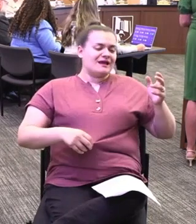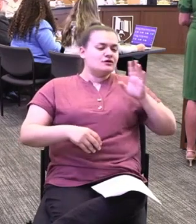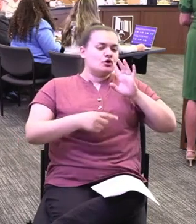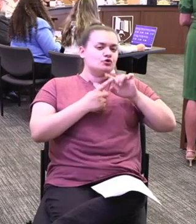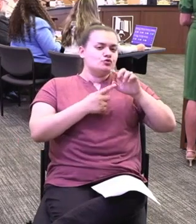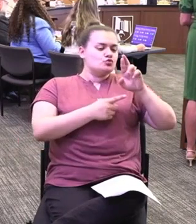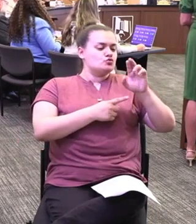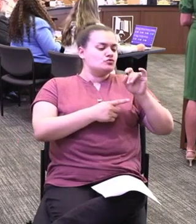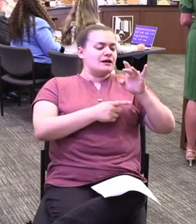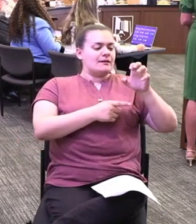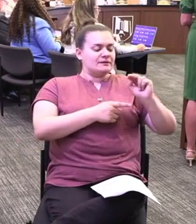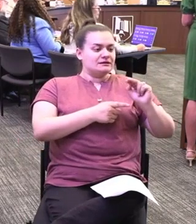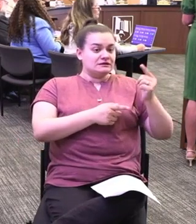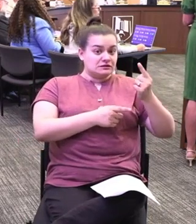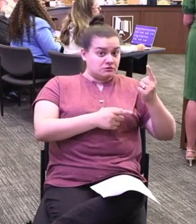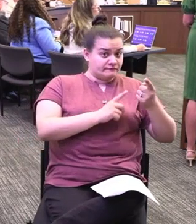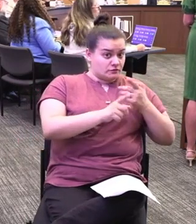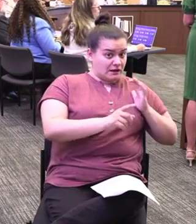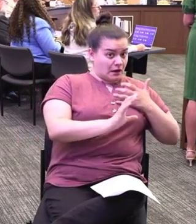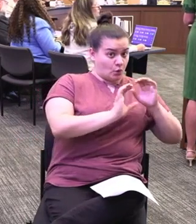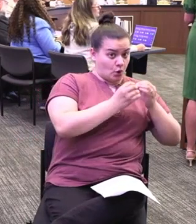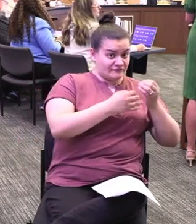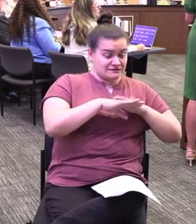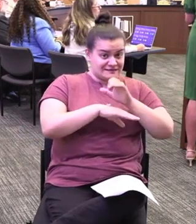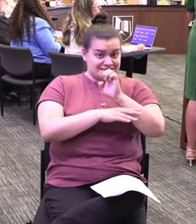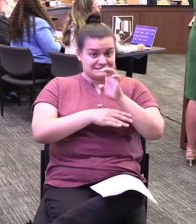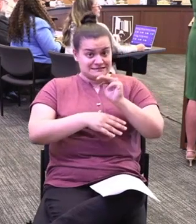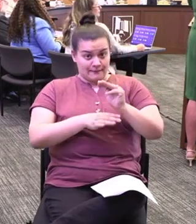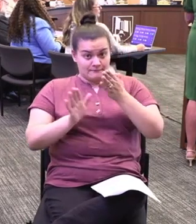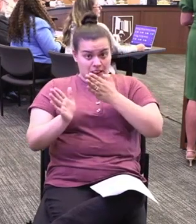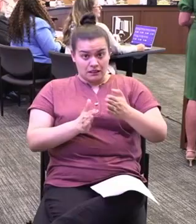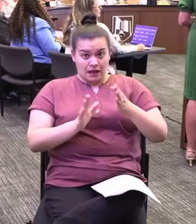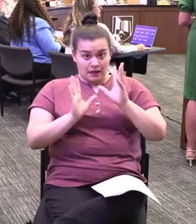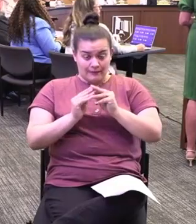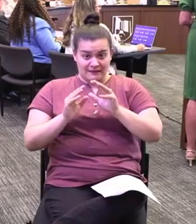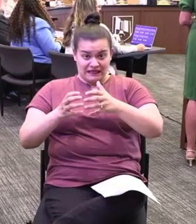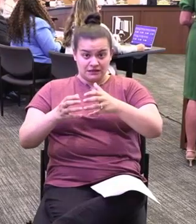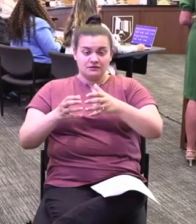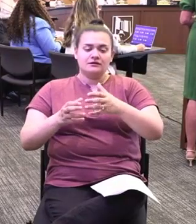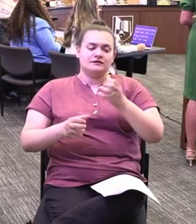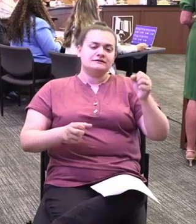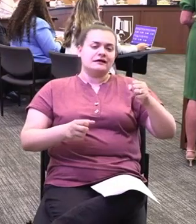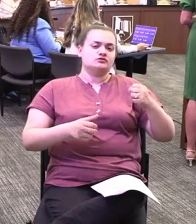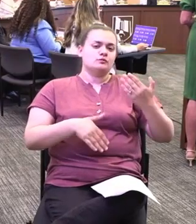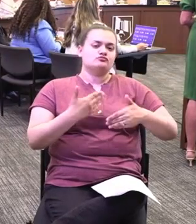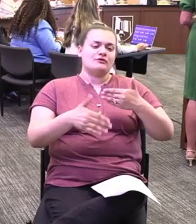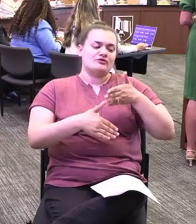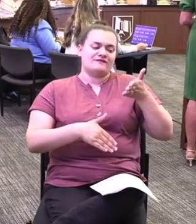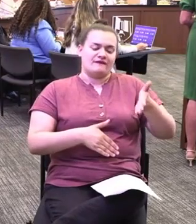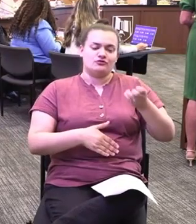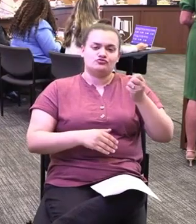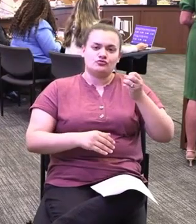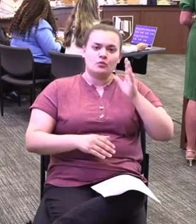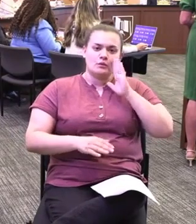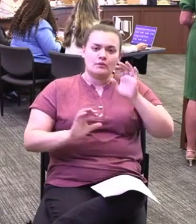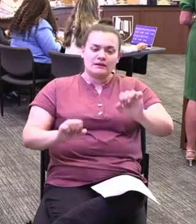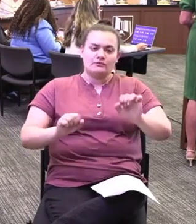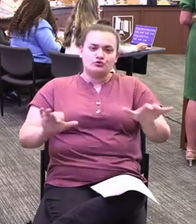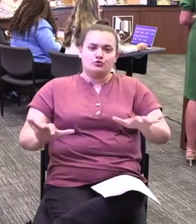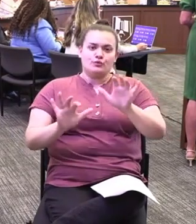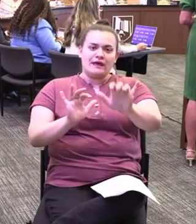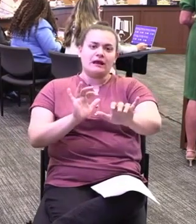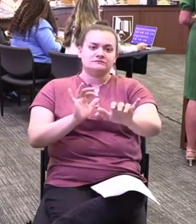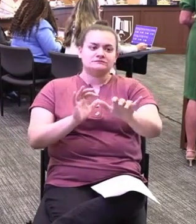Robin. I'm like, is somebody from our office on the Sun Plan Committee? So making progress there so that we'll be able to do that